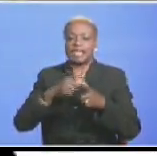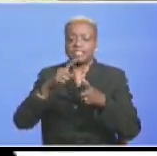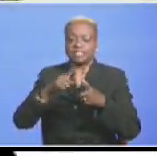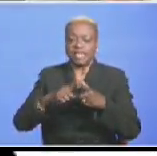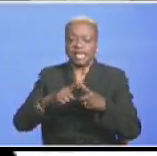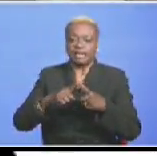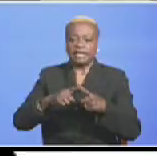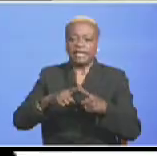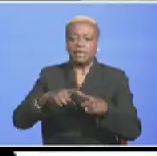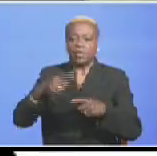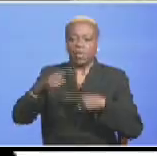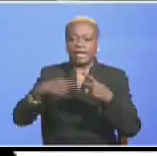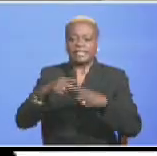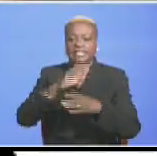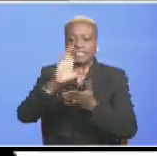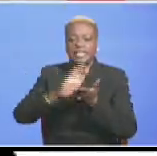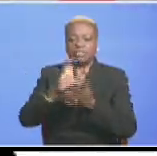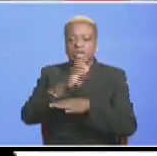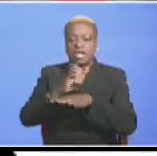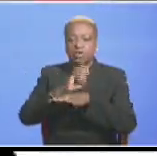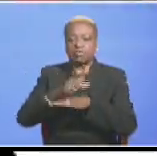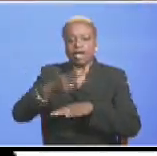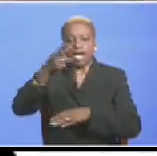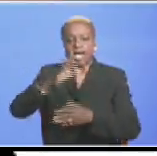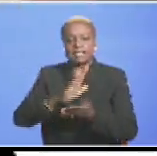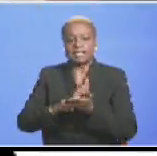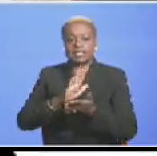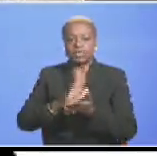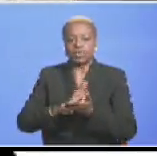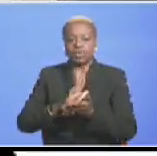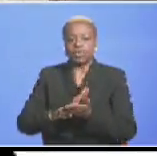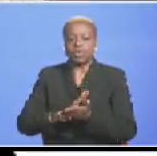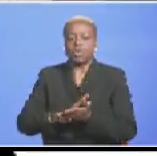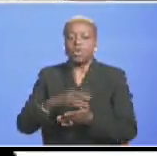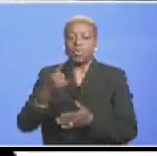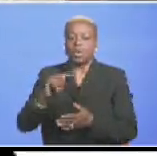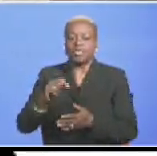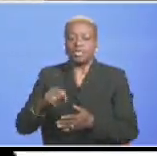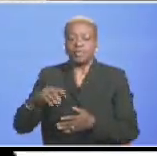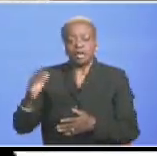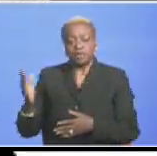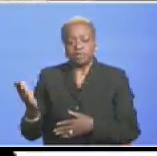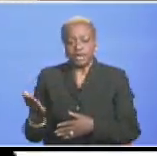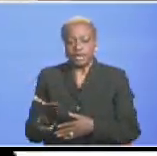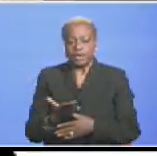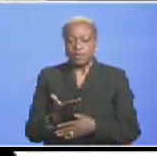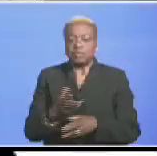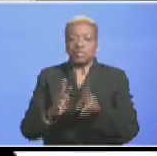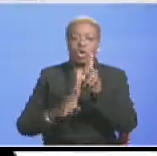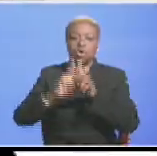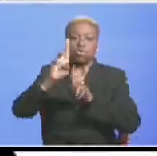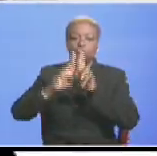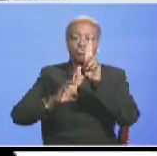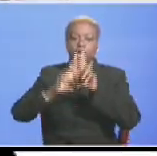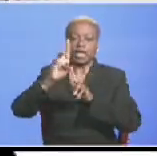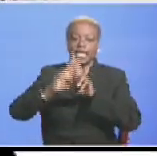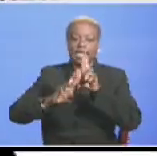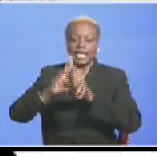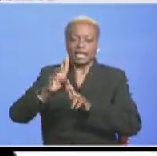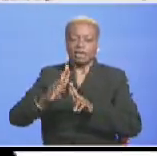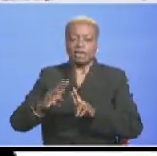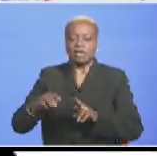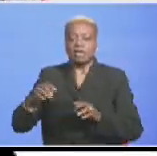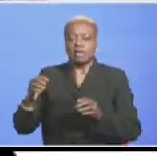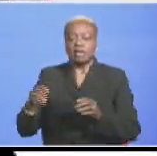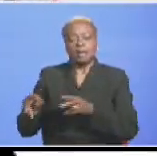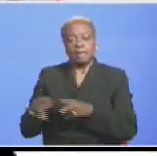for the Central Eleuther High School at around 9 a.m., where they were greeted with a raucous reception, the National Heroes Assembly, where Shawnee and Stevie offered a few